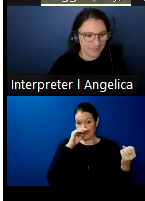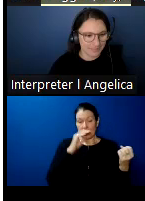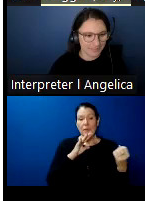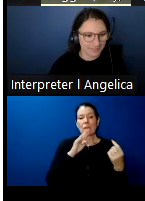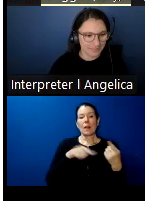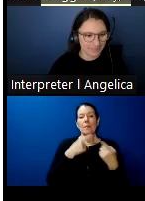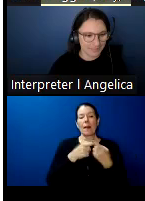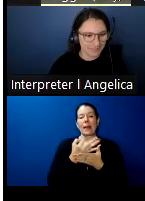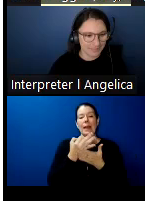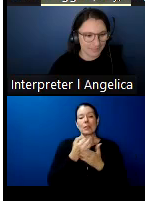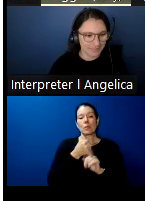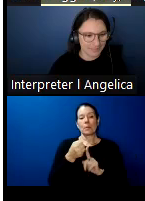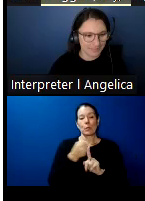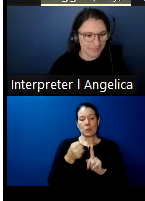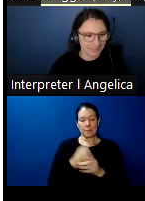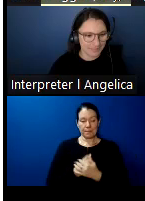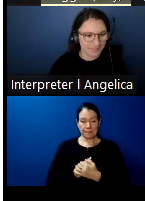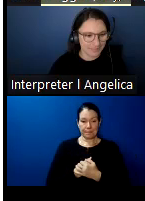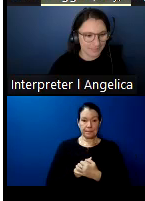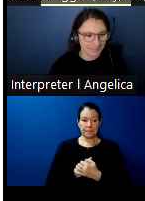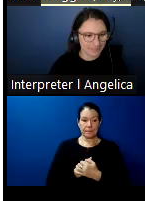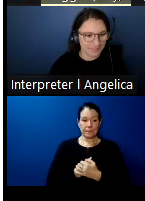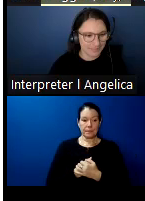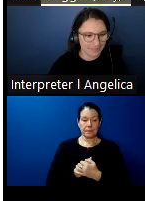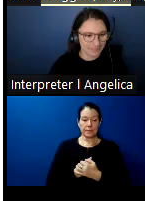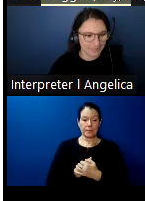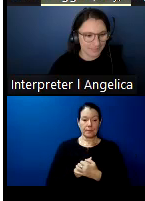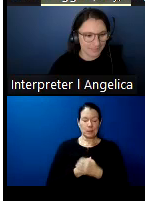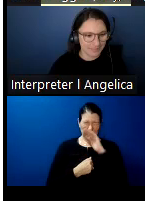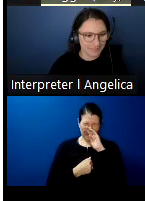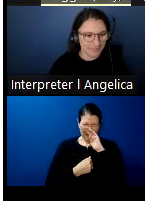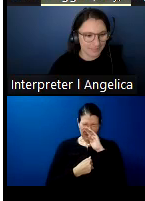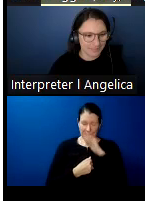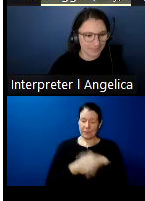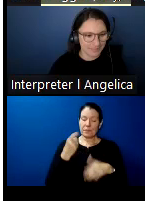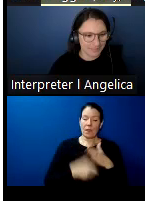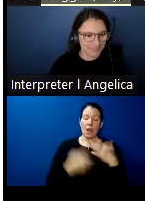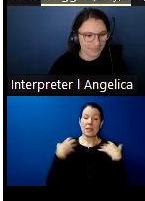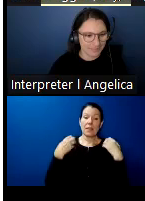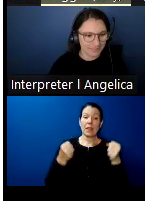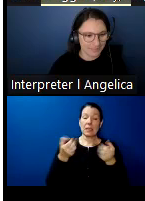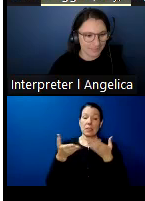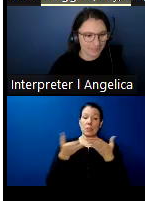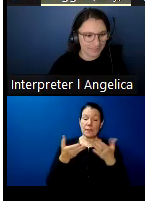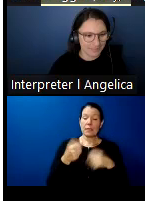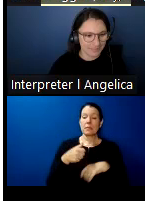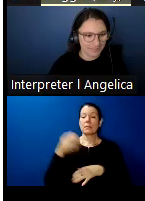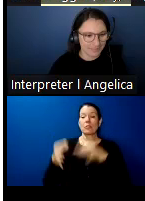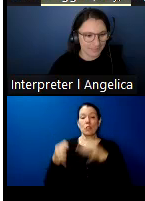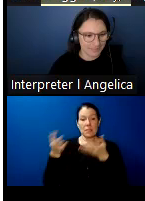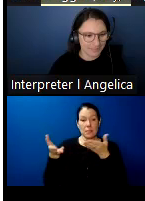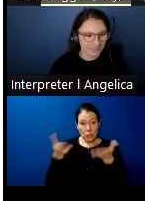financial abuse. So not only does the cost of healing services and justice services rack up